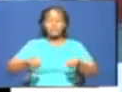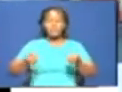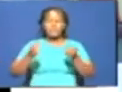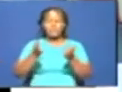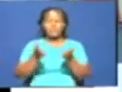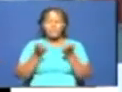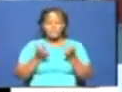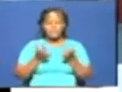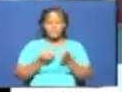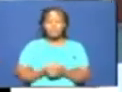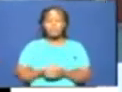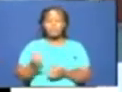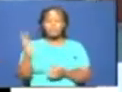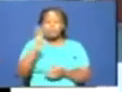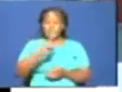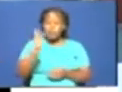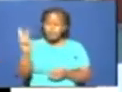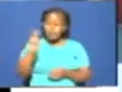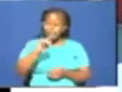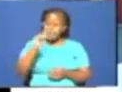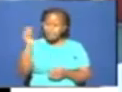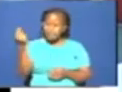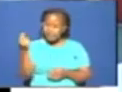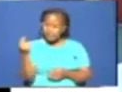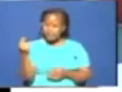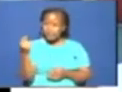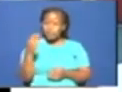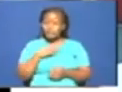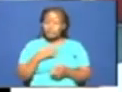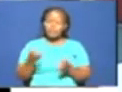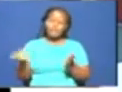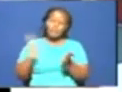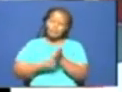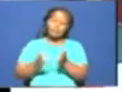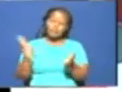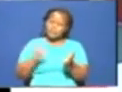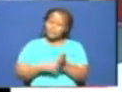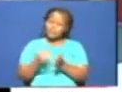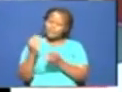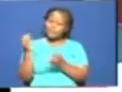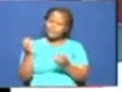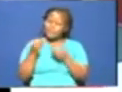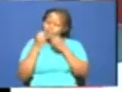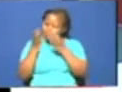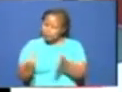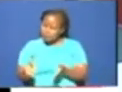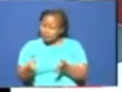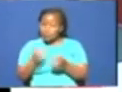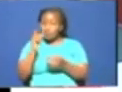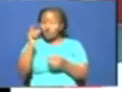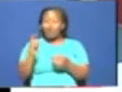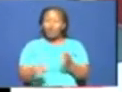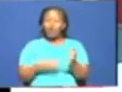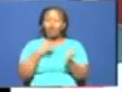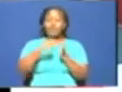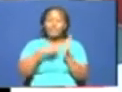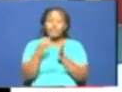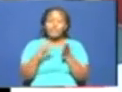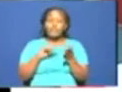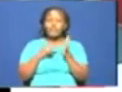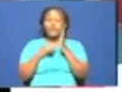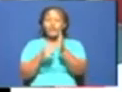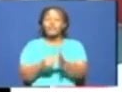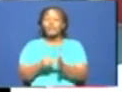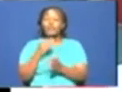In Western Kenya, I was repeatedly reminded of the local industries like sugar that had